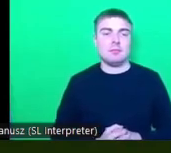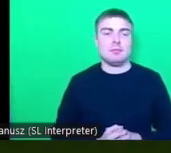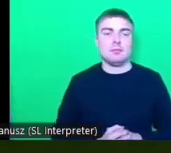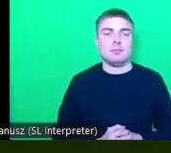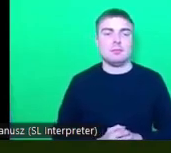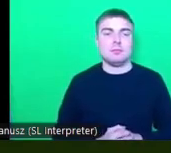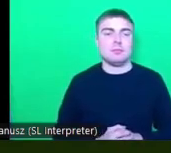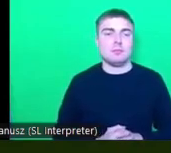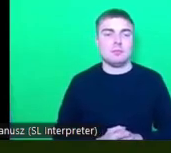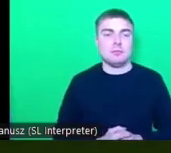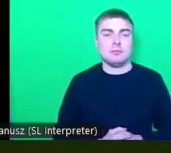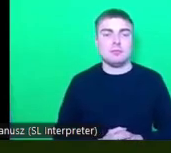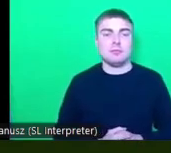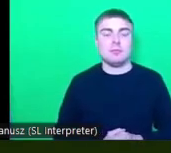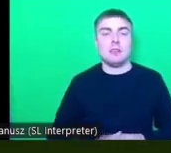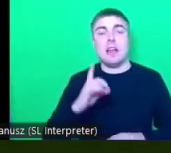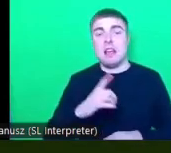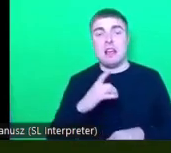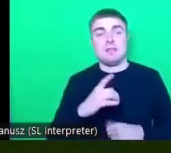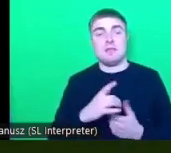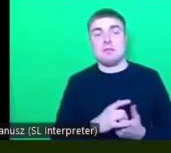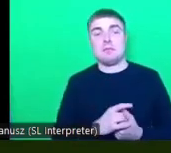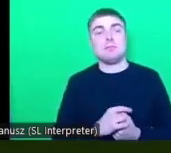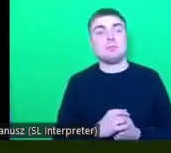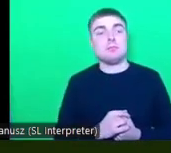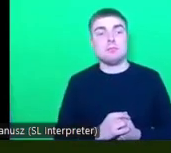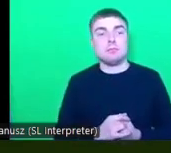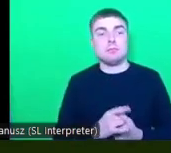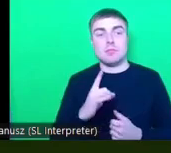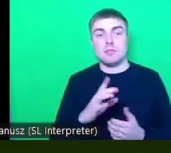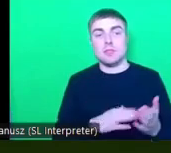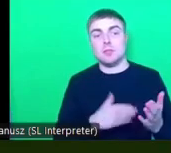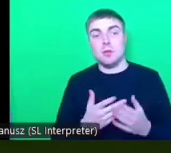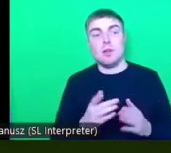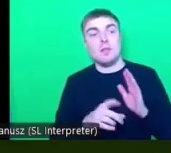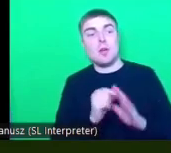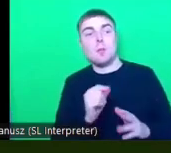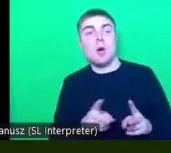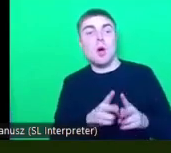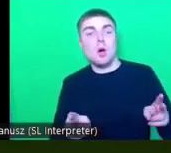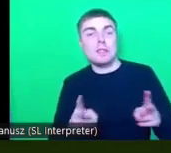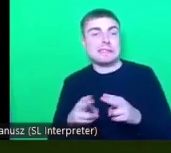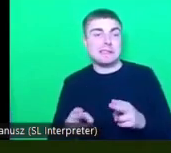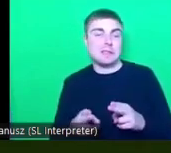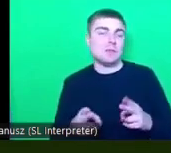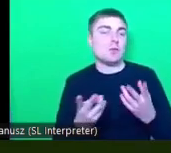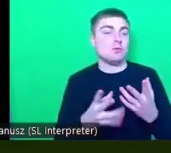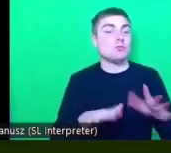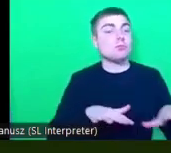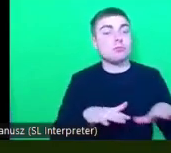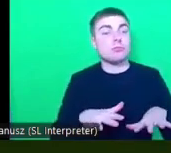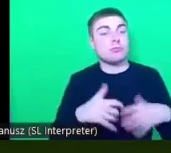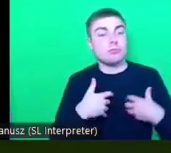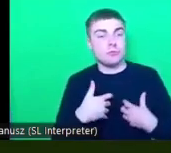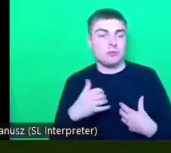group size, then we actually saw an effect for adult males. So the adult male moose are actually very